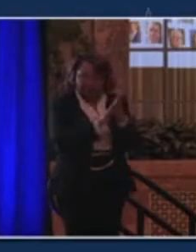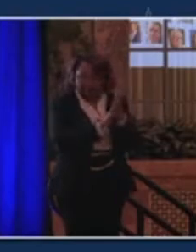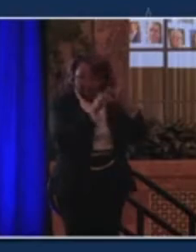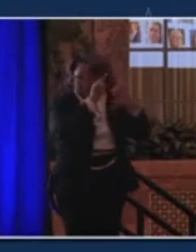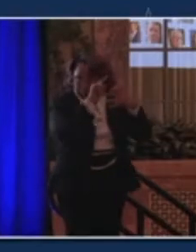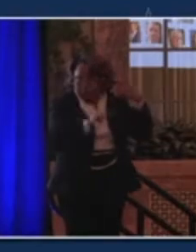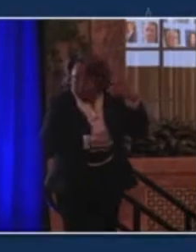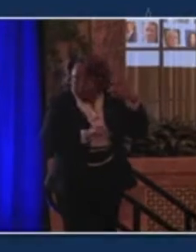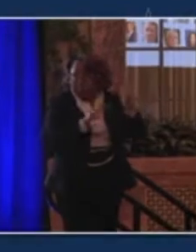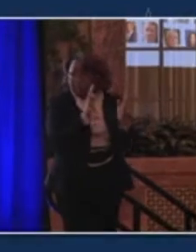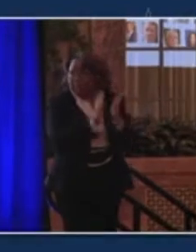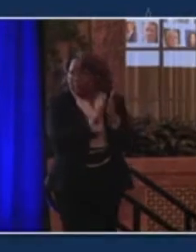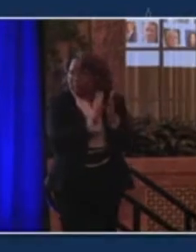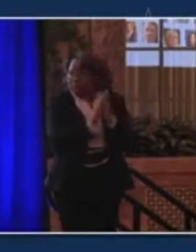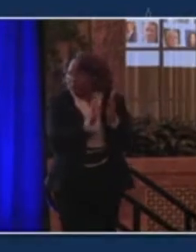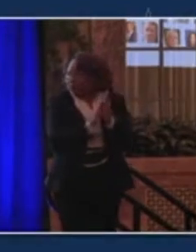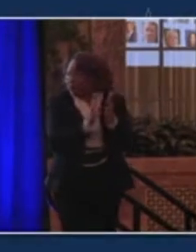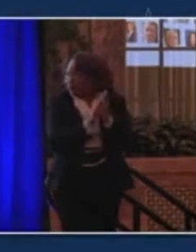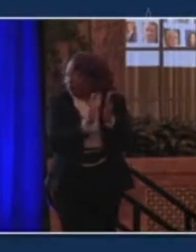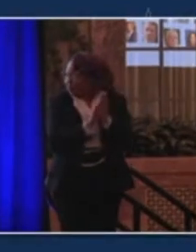hand.